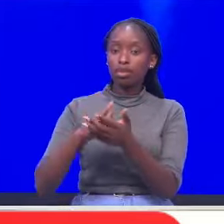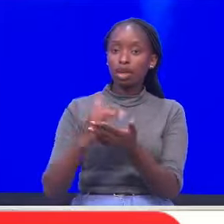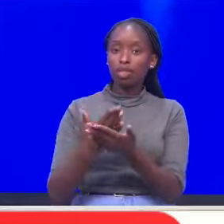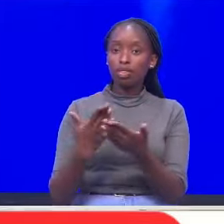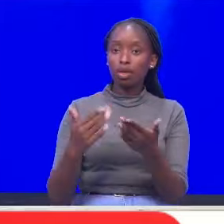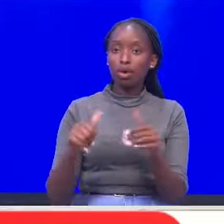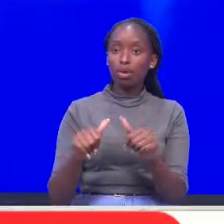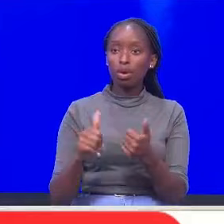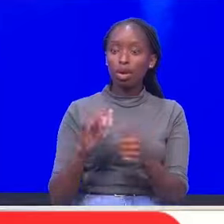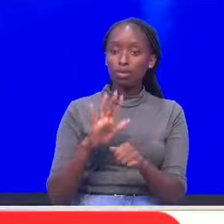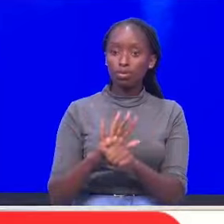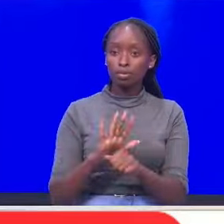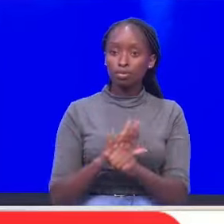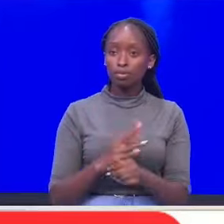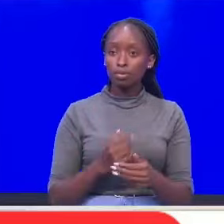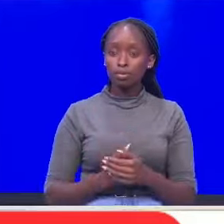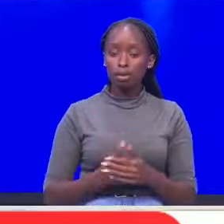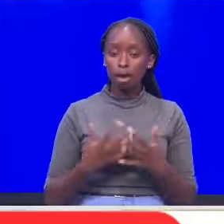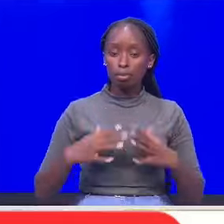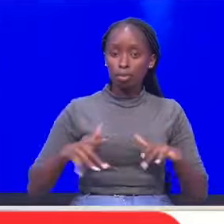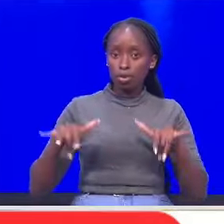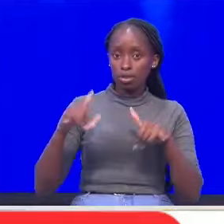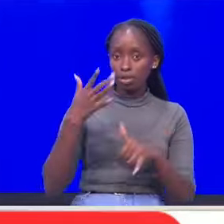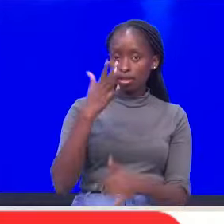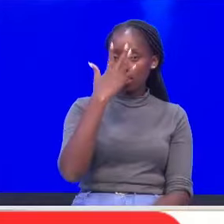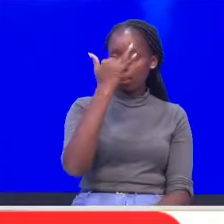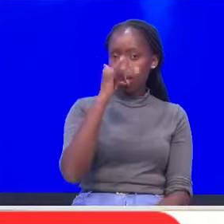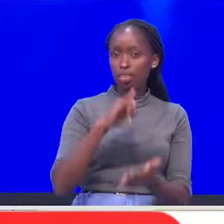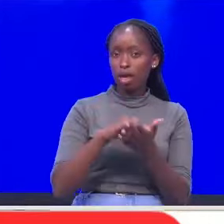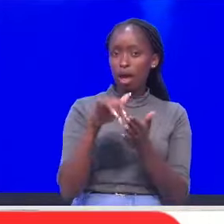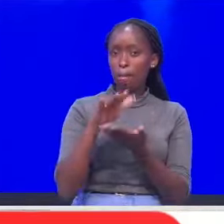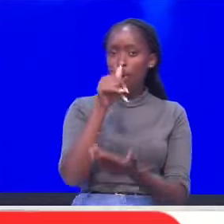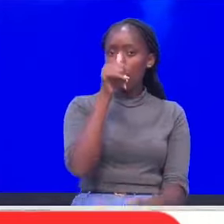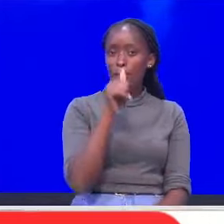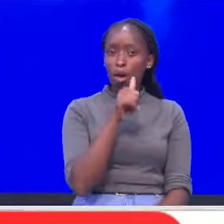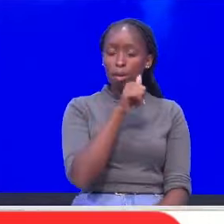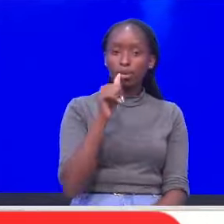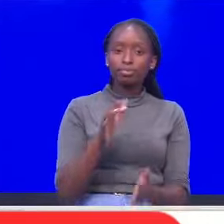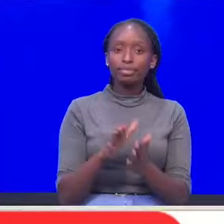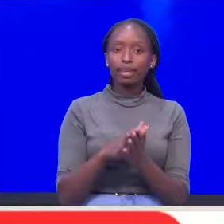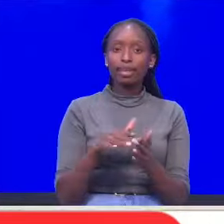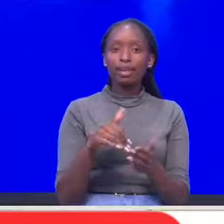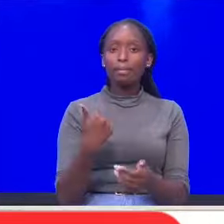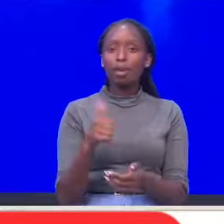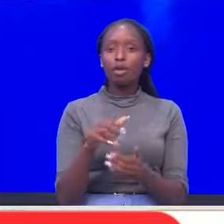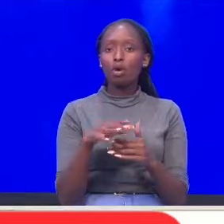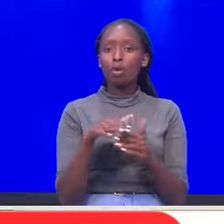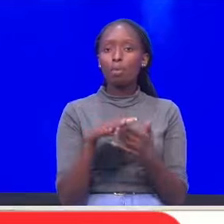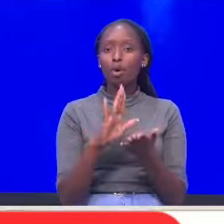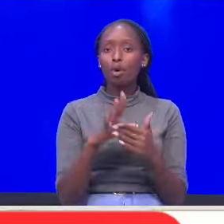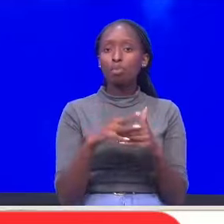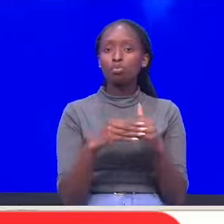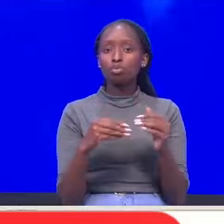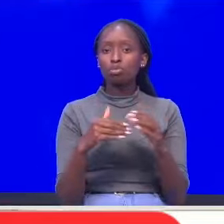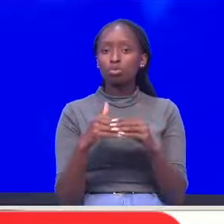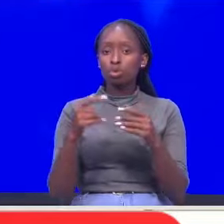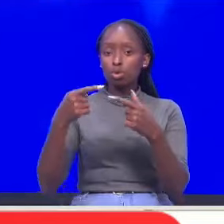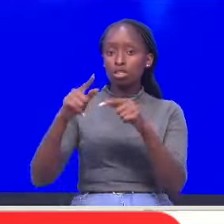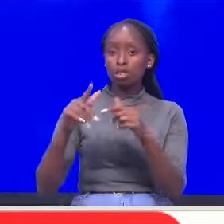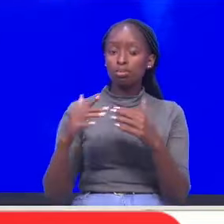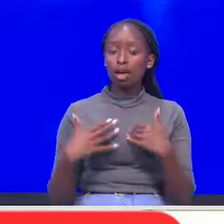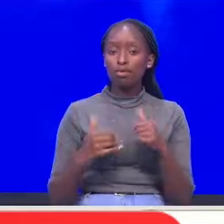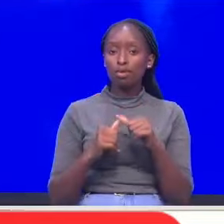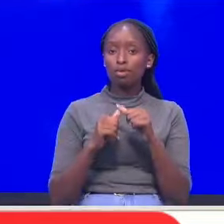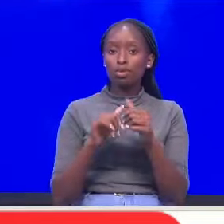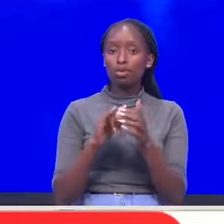People are shifting there because it's more private, actually, and it is more comfortable. Because for you to run a B&B, you